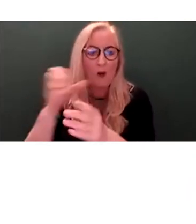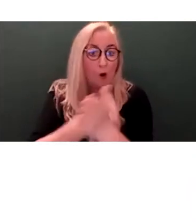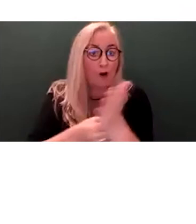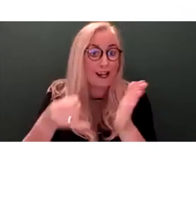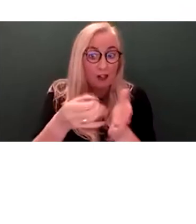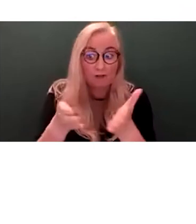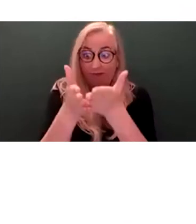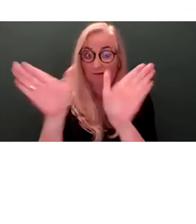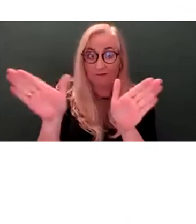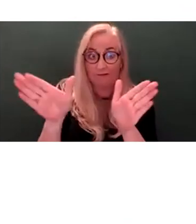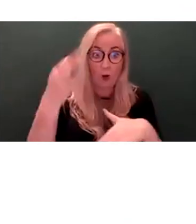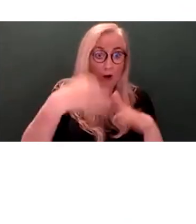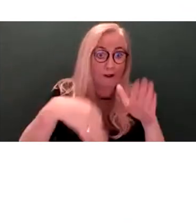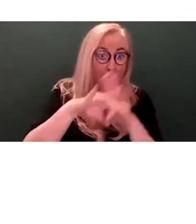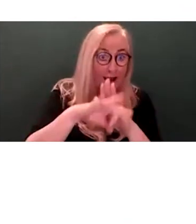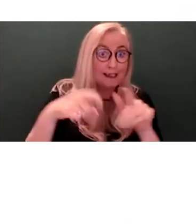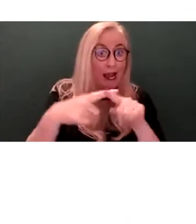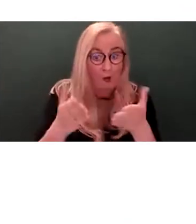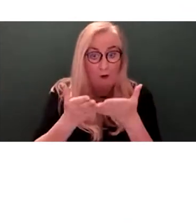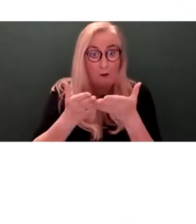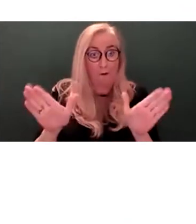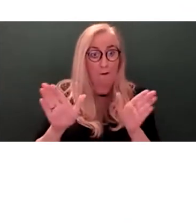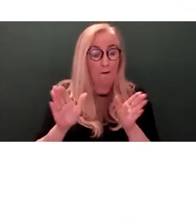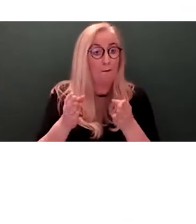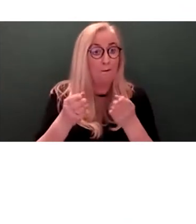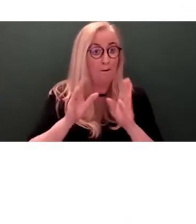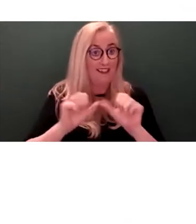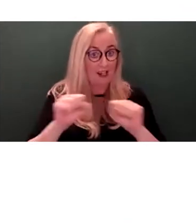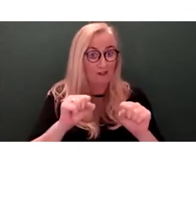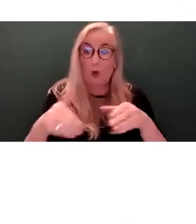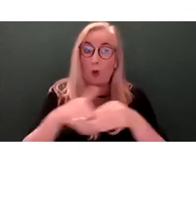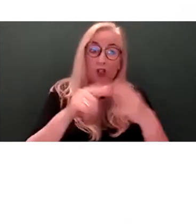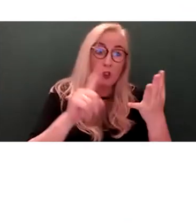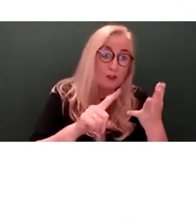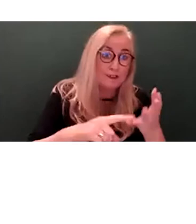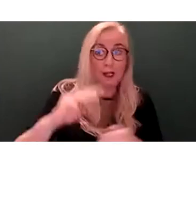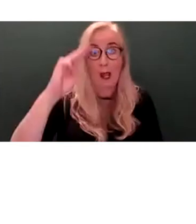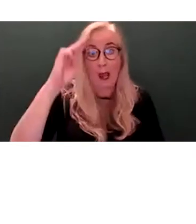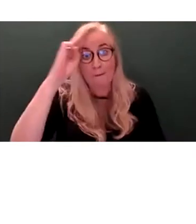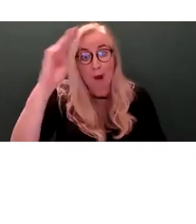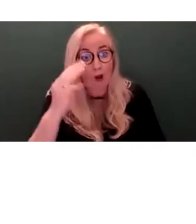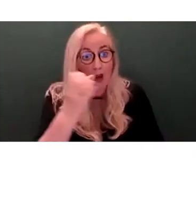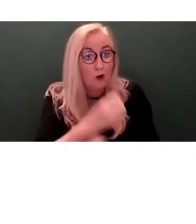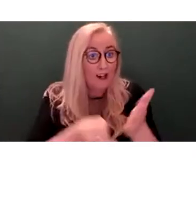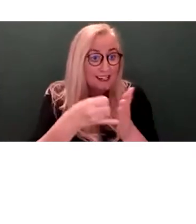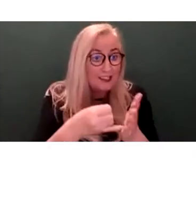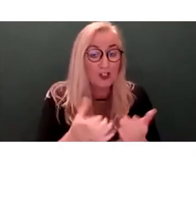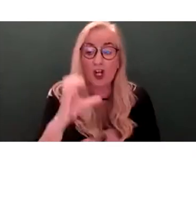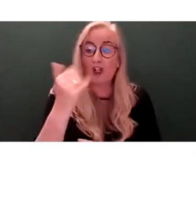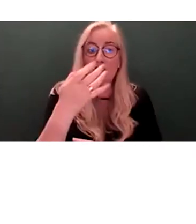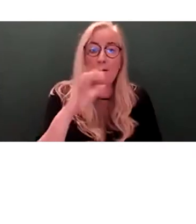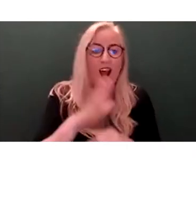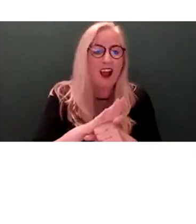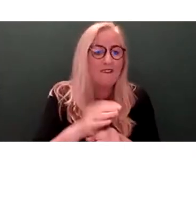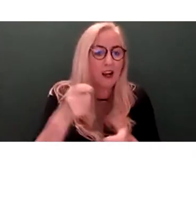government and the wider public sector, including unions, employer organisations, chambers of commerce, and